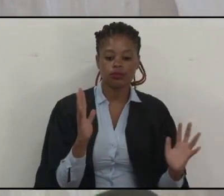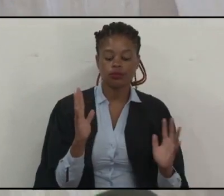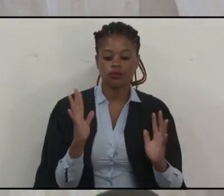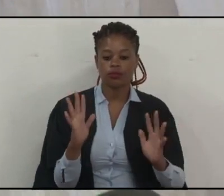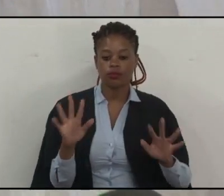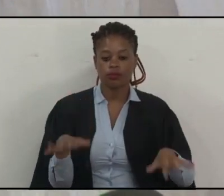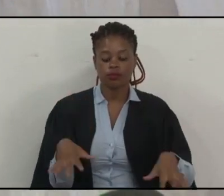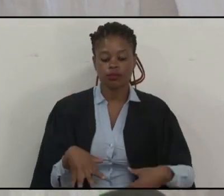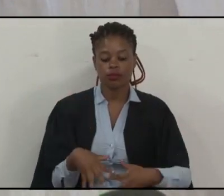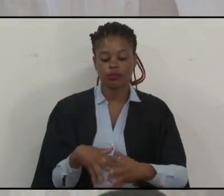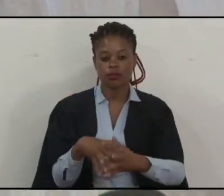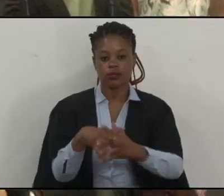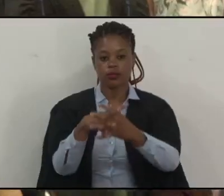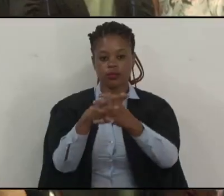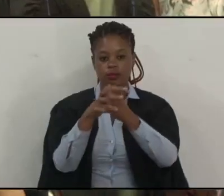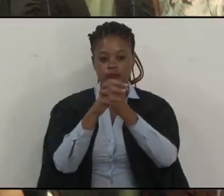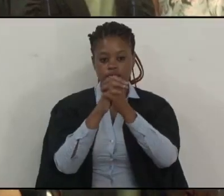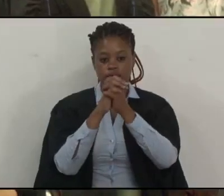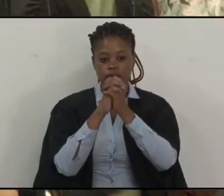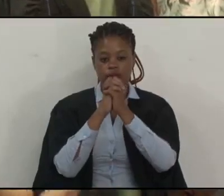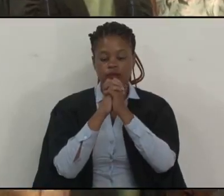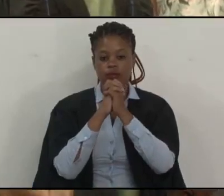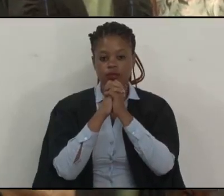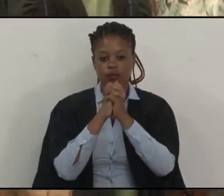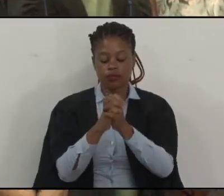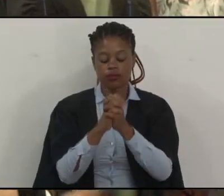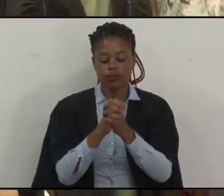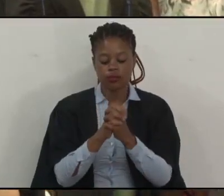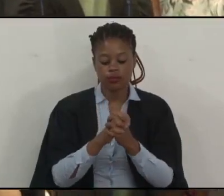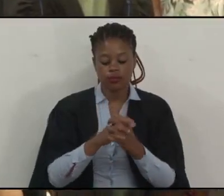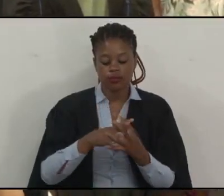Sounds the call to come